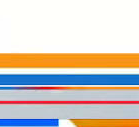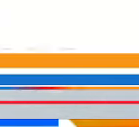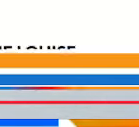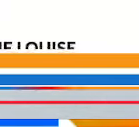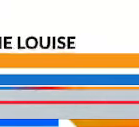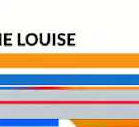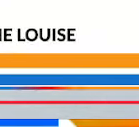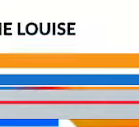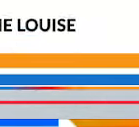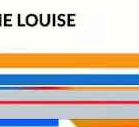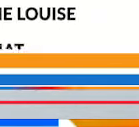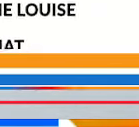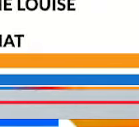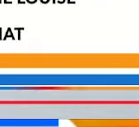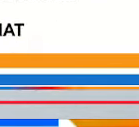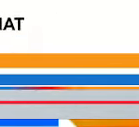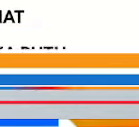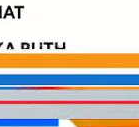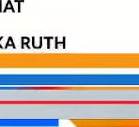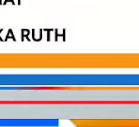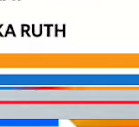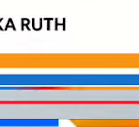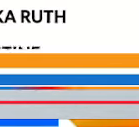Good morning, everybody.